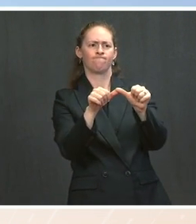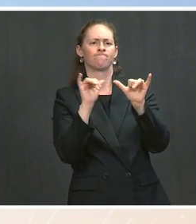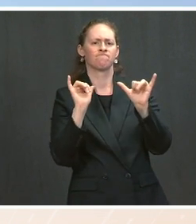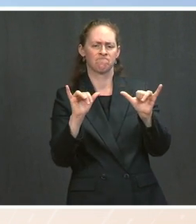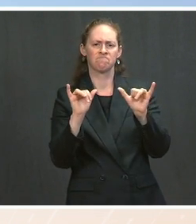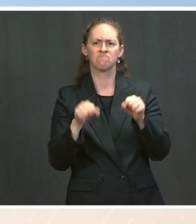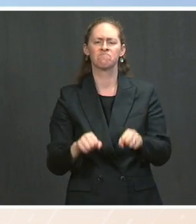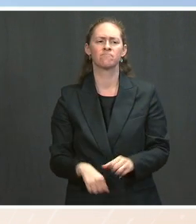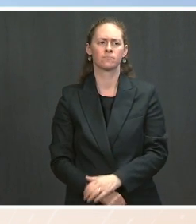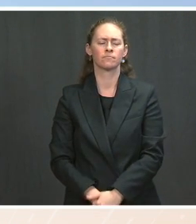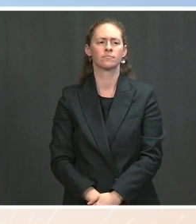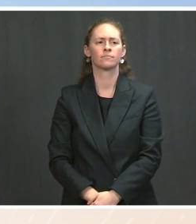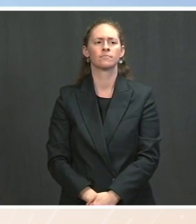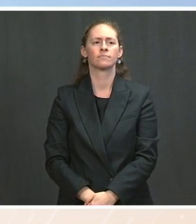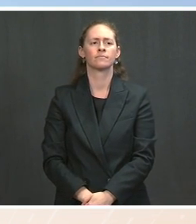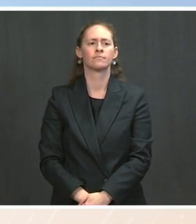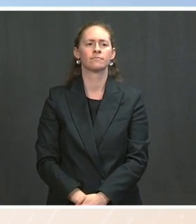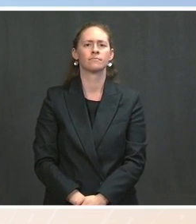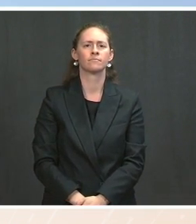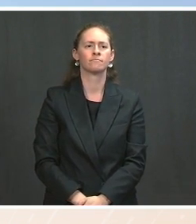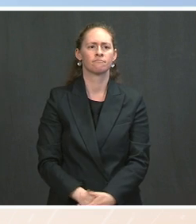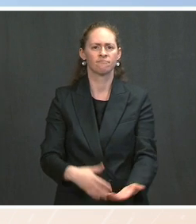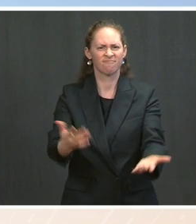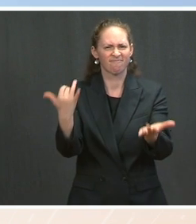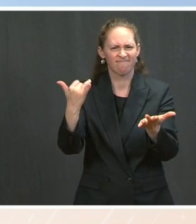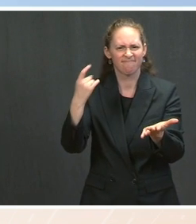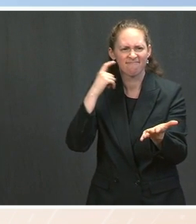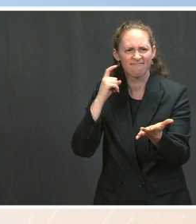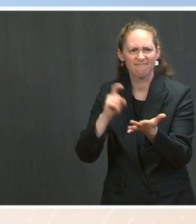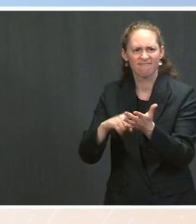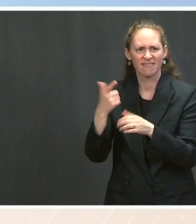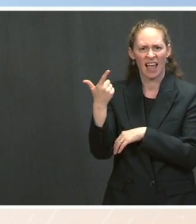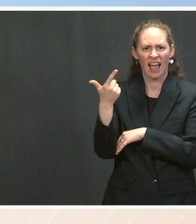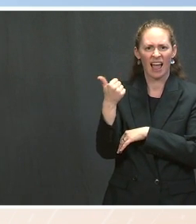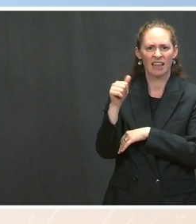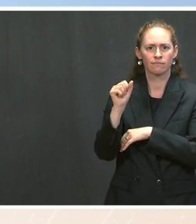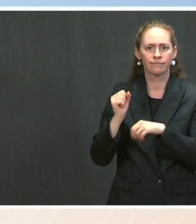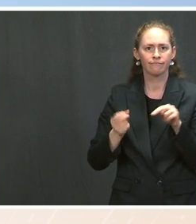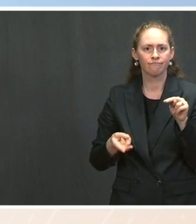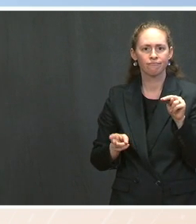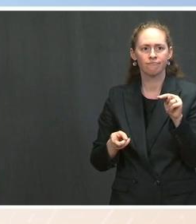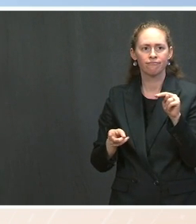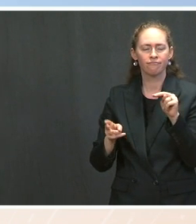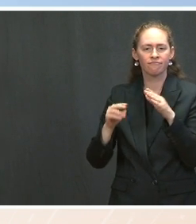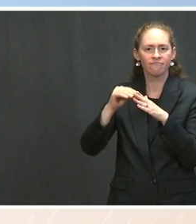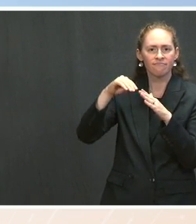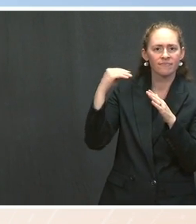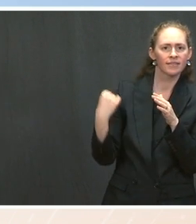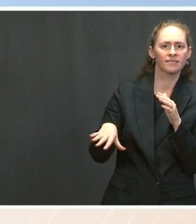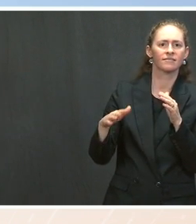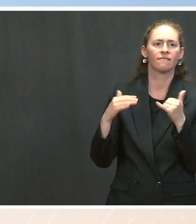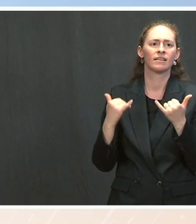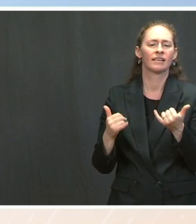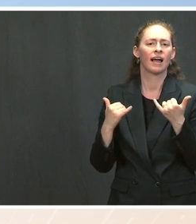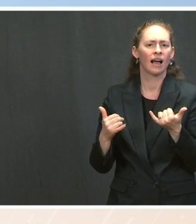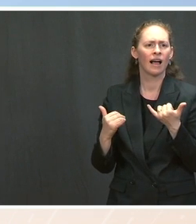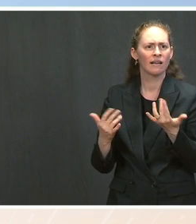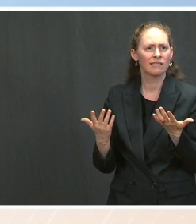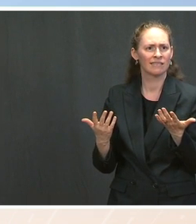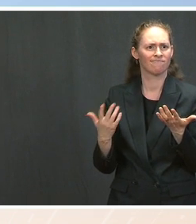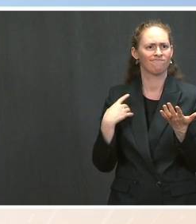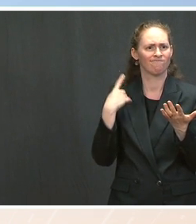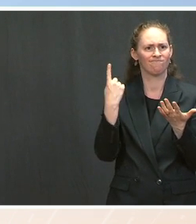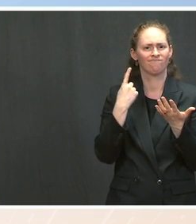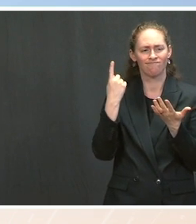we've seen gas prices rising. It's a much different topic here. Gas prices rising significantly, and we all know that they hurt poor people. They hit them the hardest.